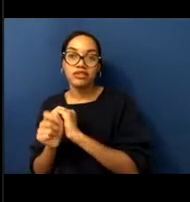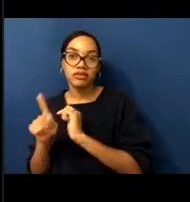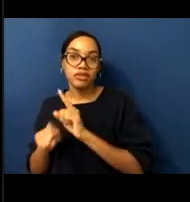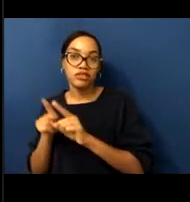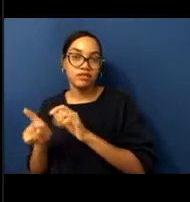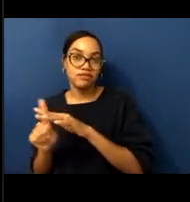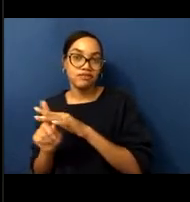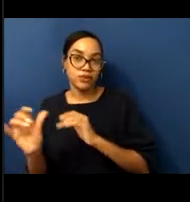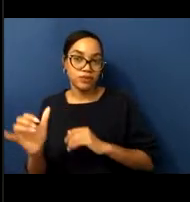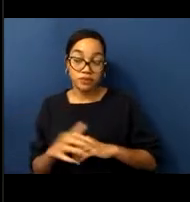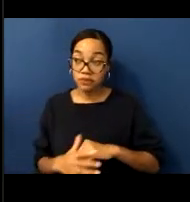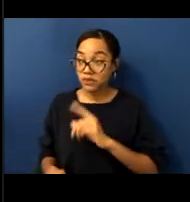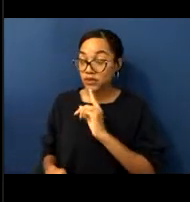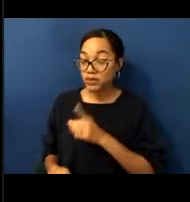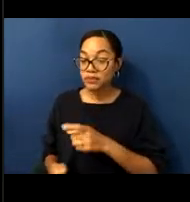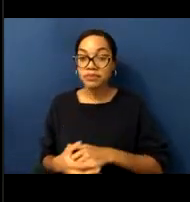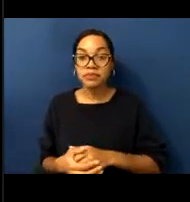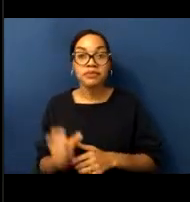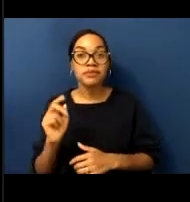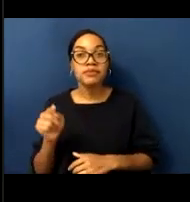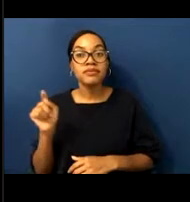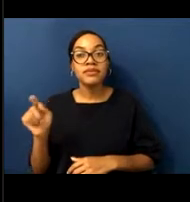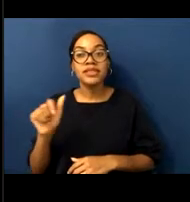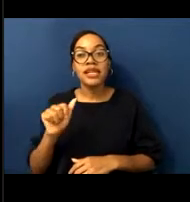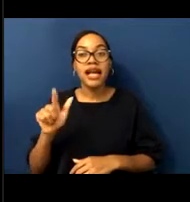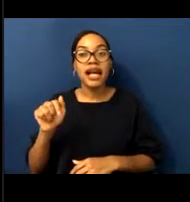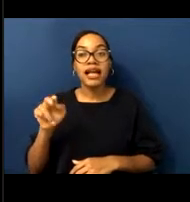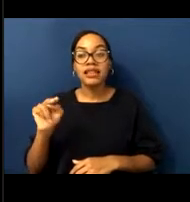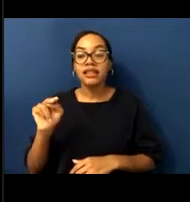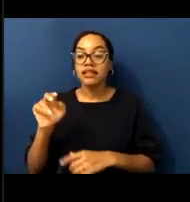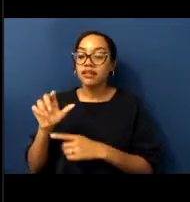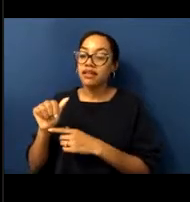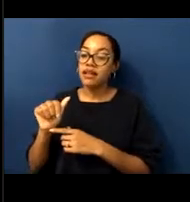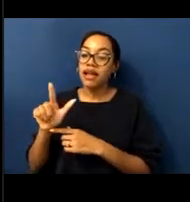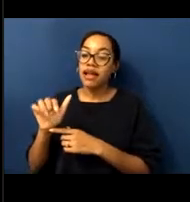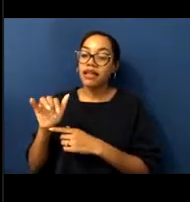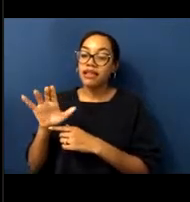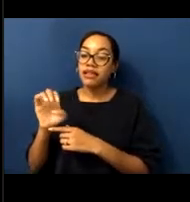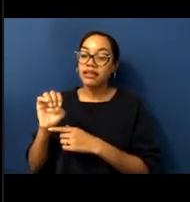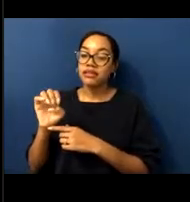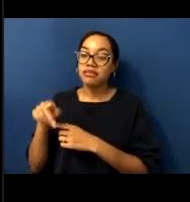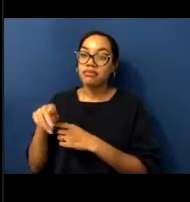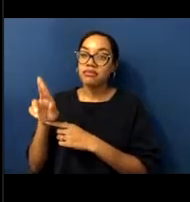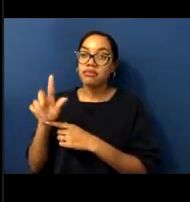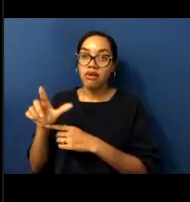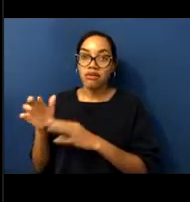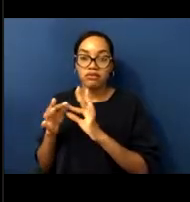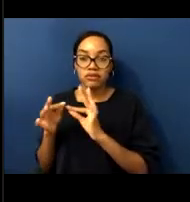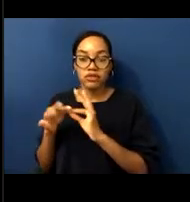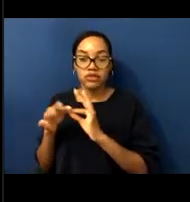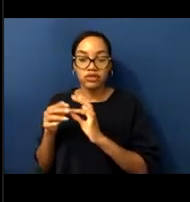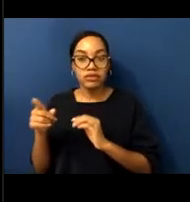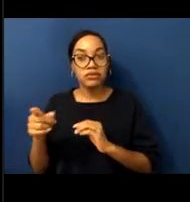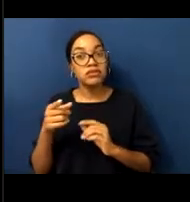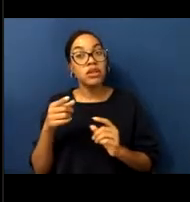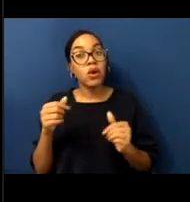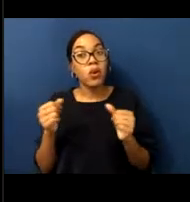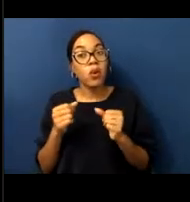questions. Sure. Alice and Paul had asked, are the cold water fish gaining habitat somewhere